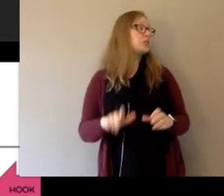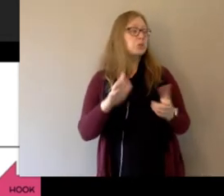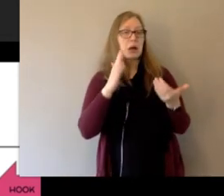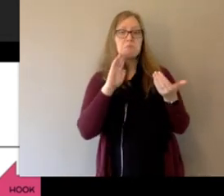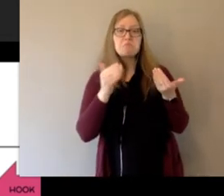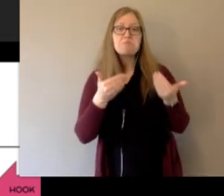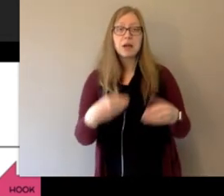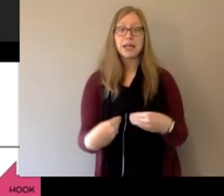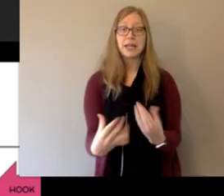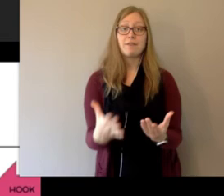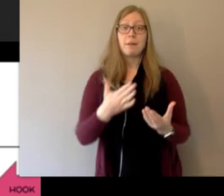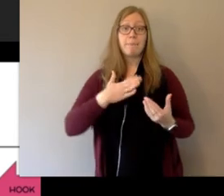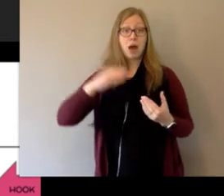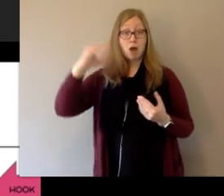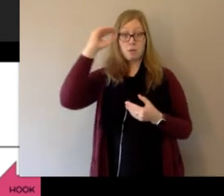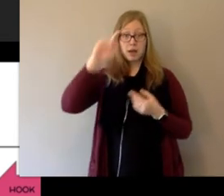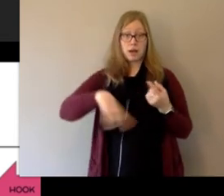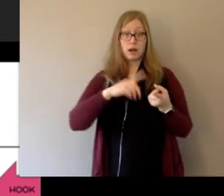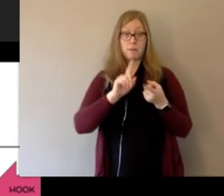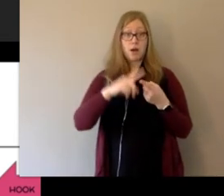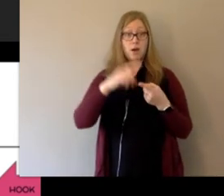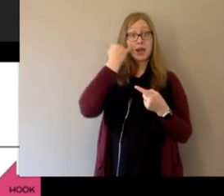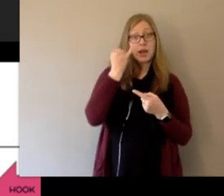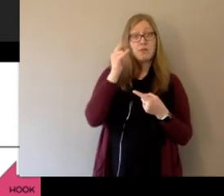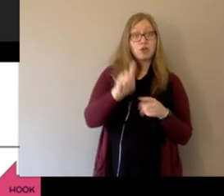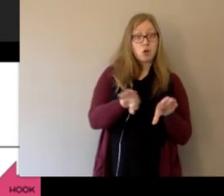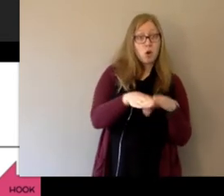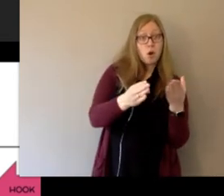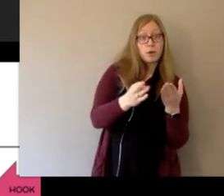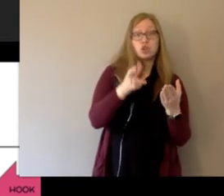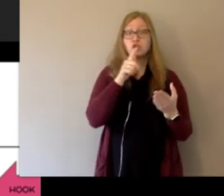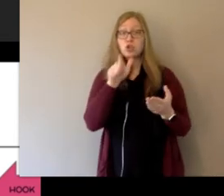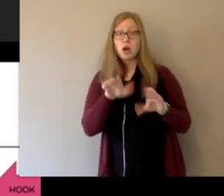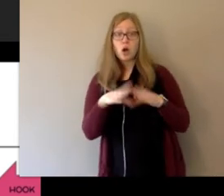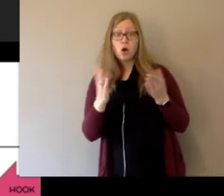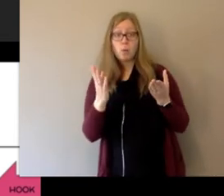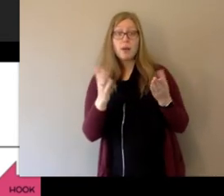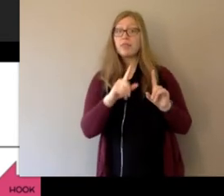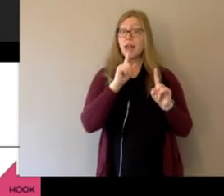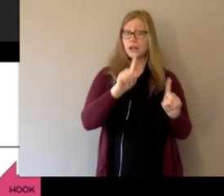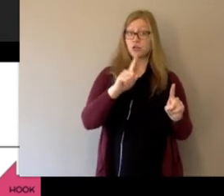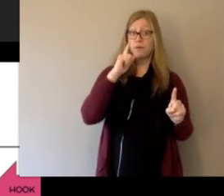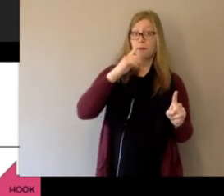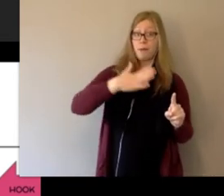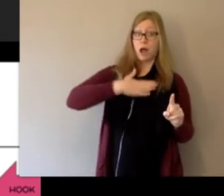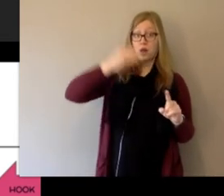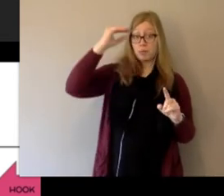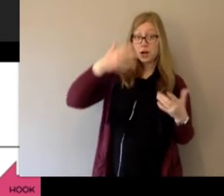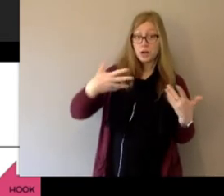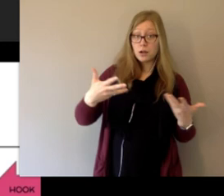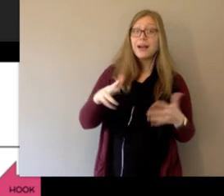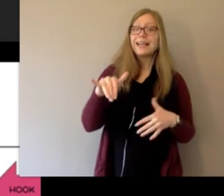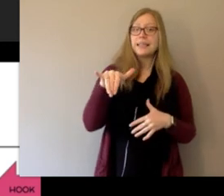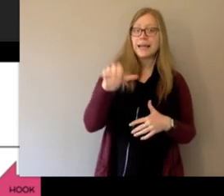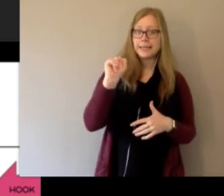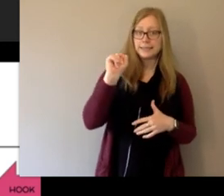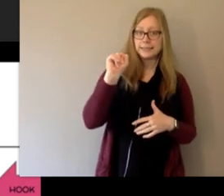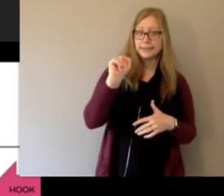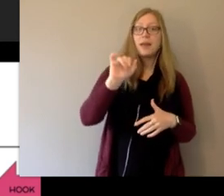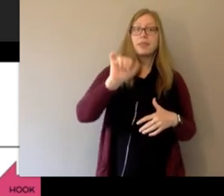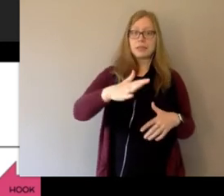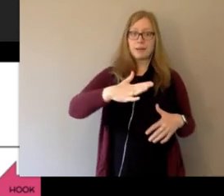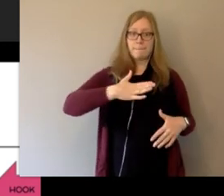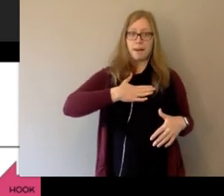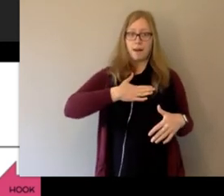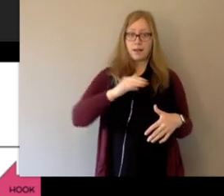about whether or not they should reopen in the fall. And the answer is yes. Okay, so that's my thesis. Remember that